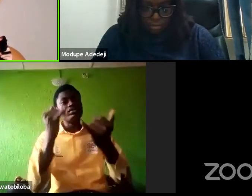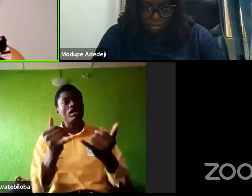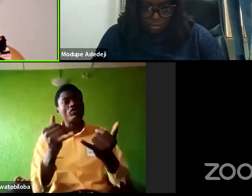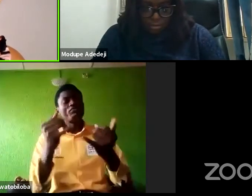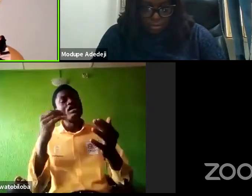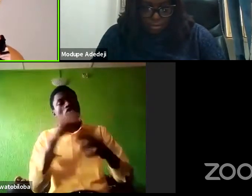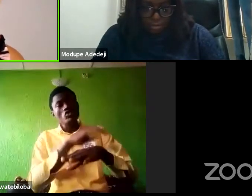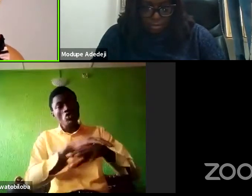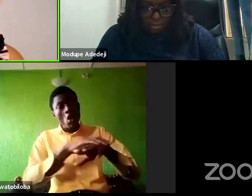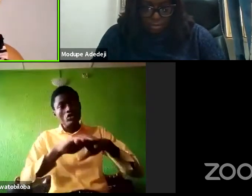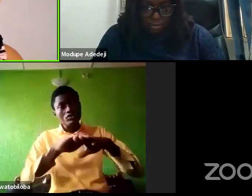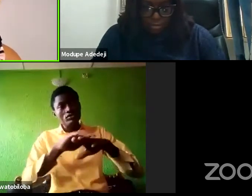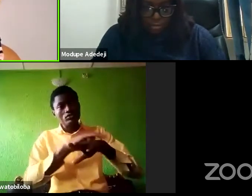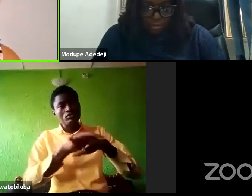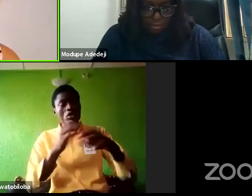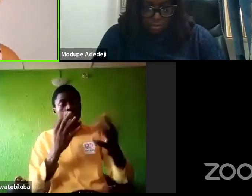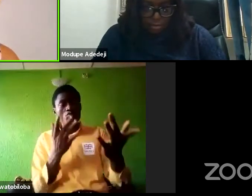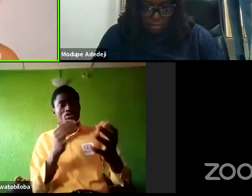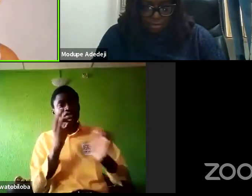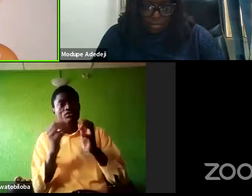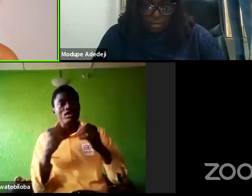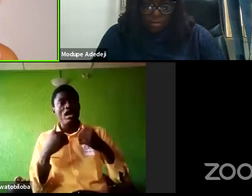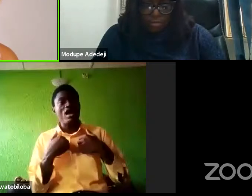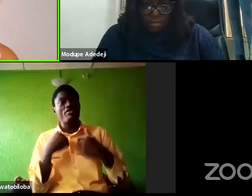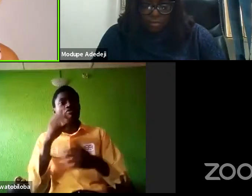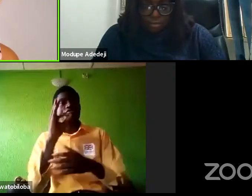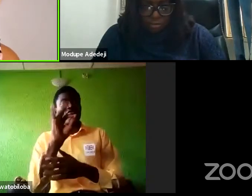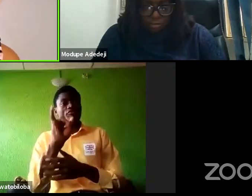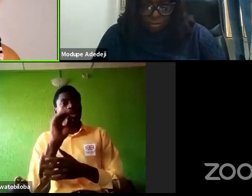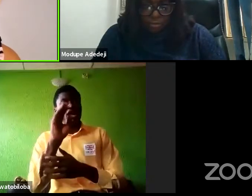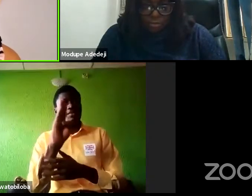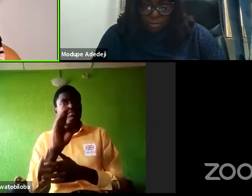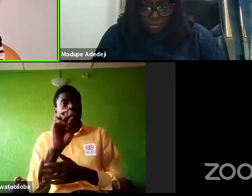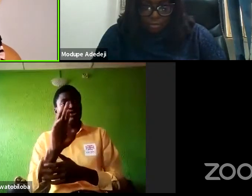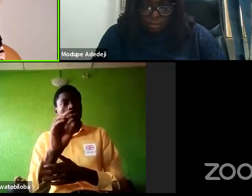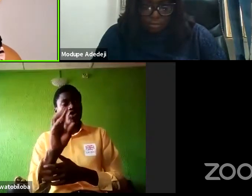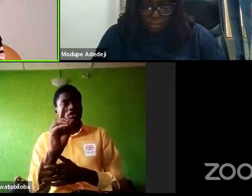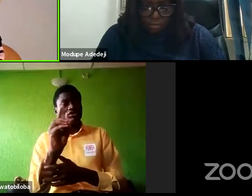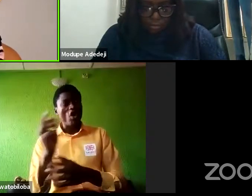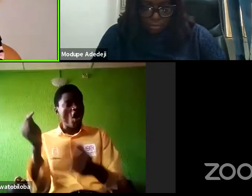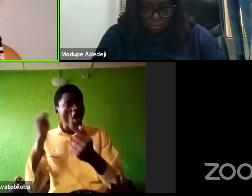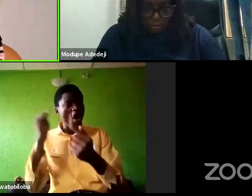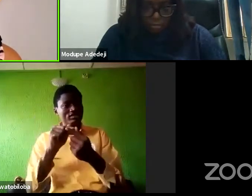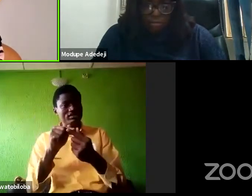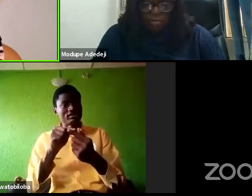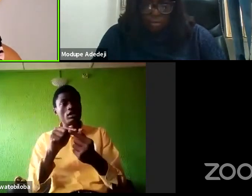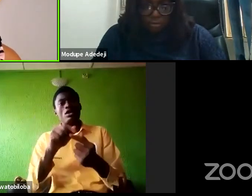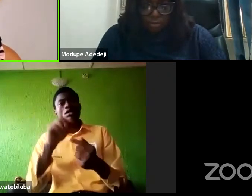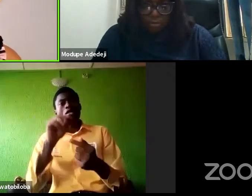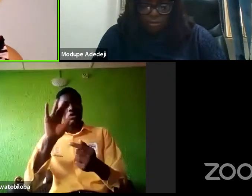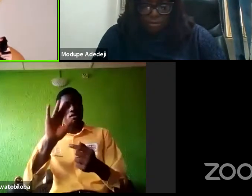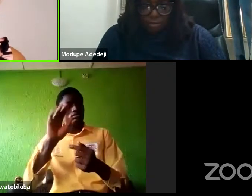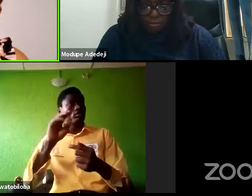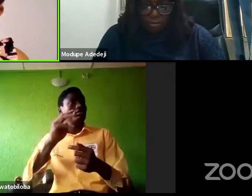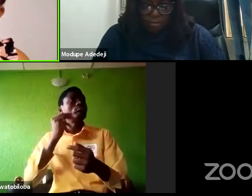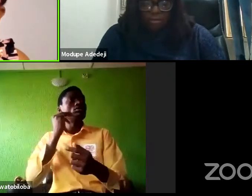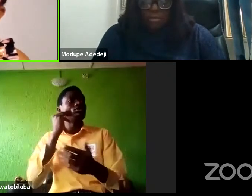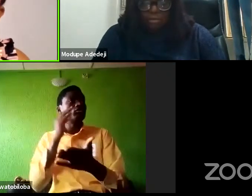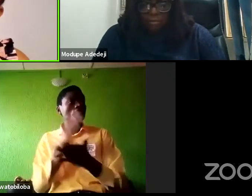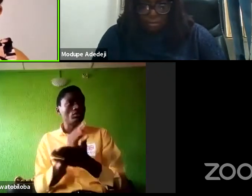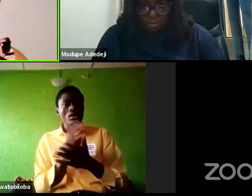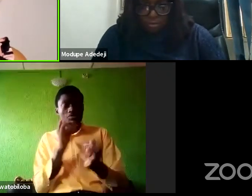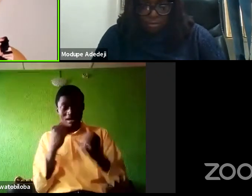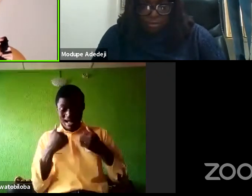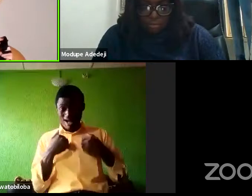have fibroid right now. Don't wait till your menopausal age before you want to do something about it, because having it in